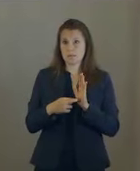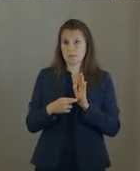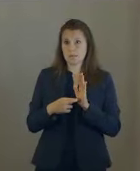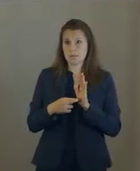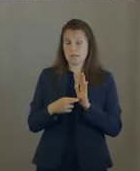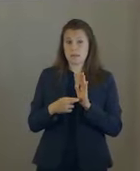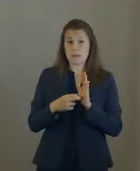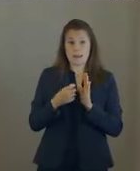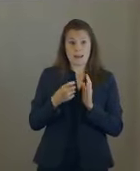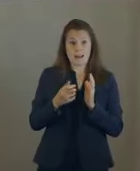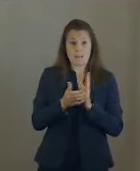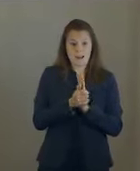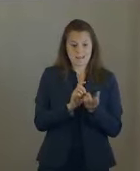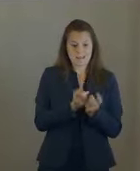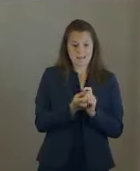in